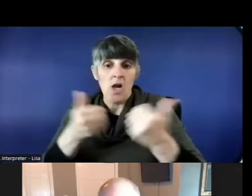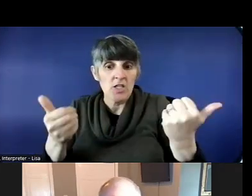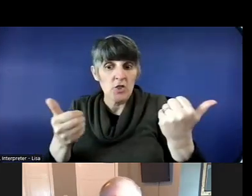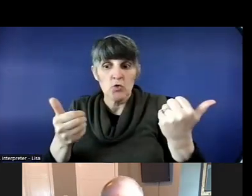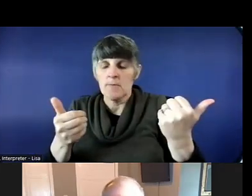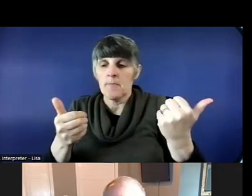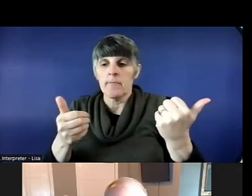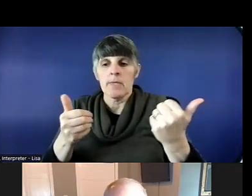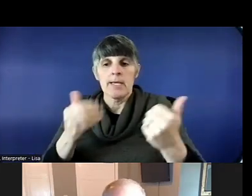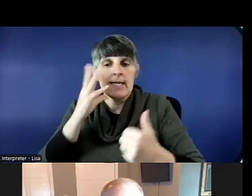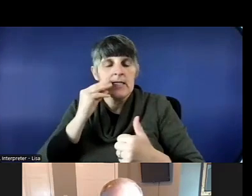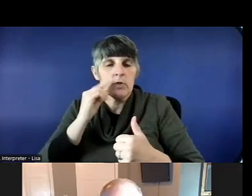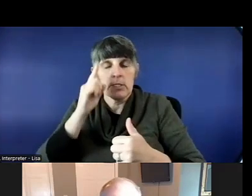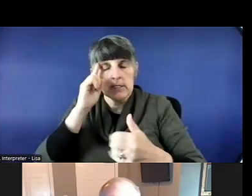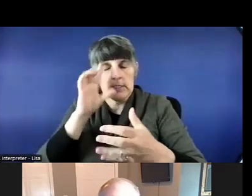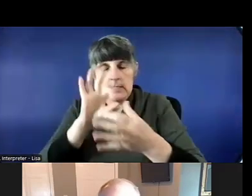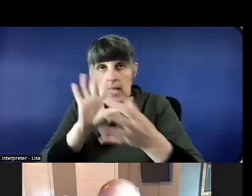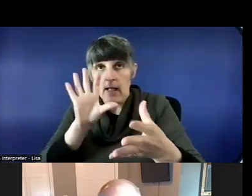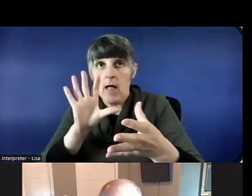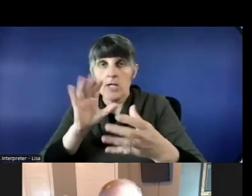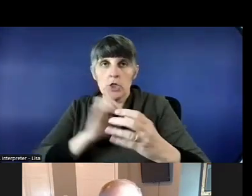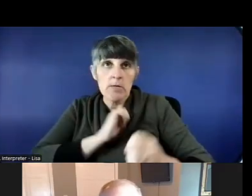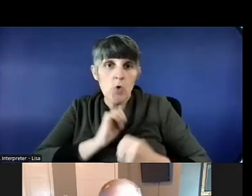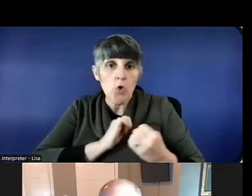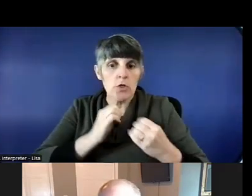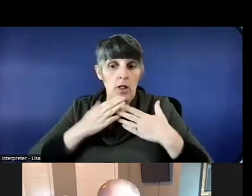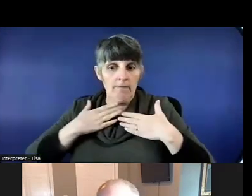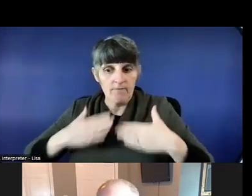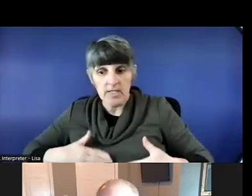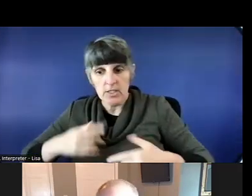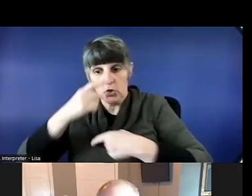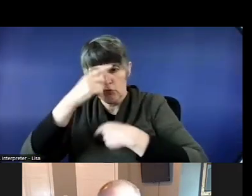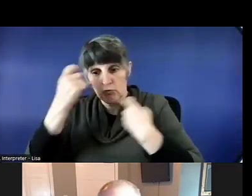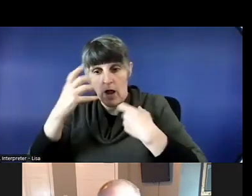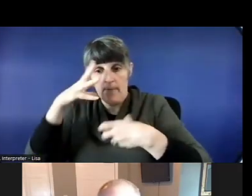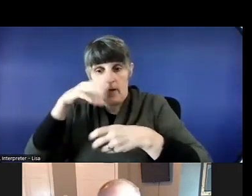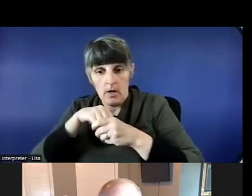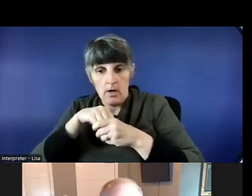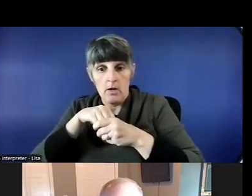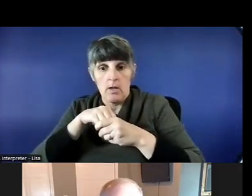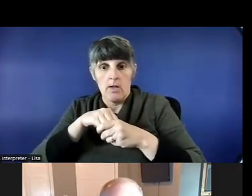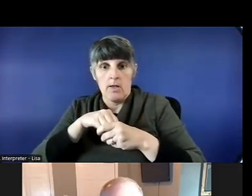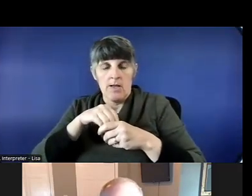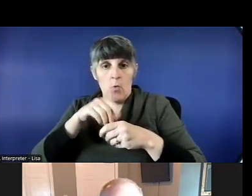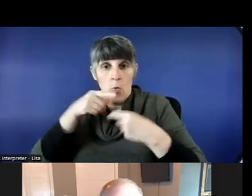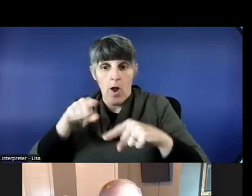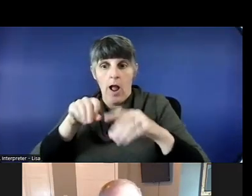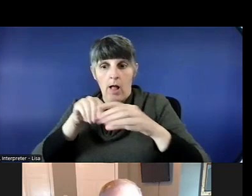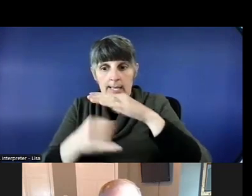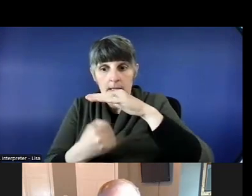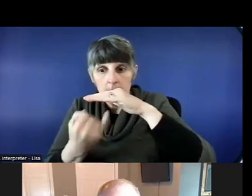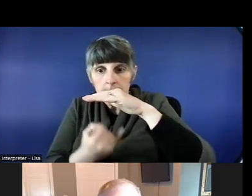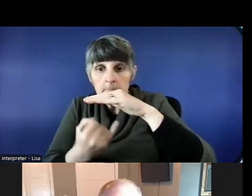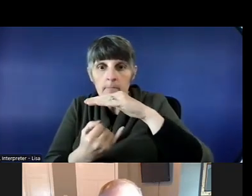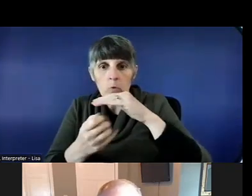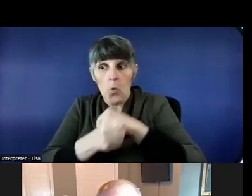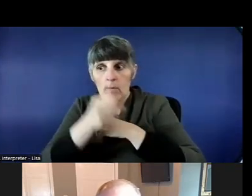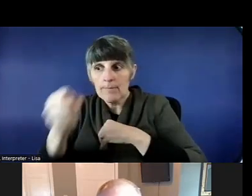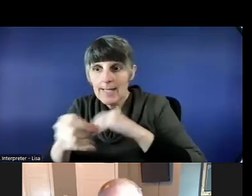serious psychological, emotional, and physical trauma as being part of being in seclusion or being placed in